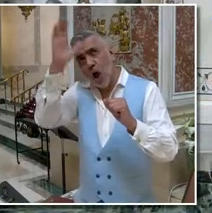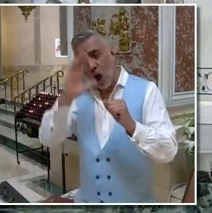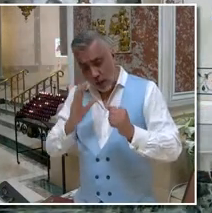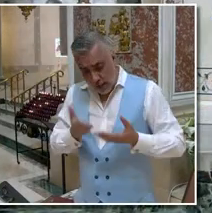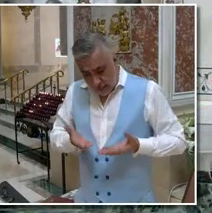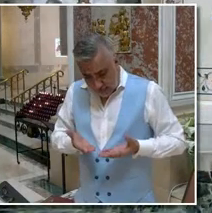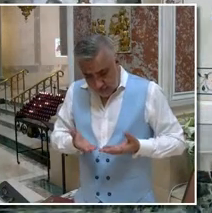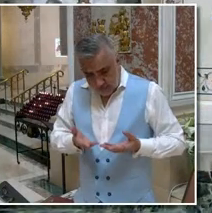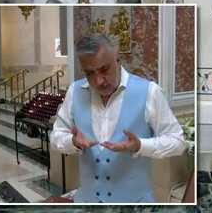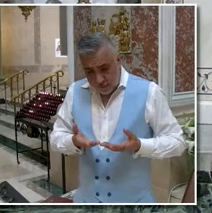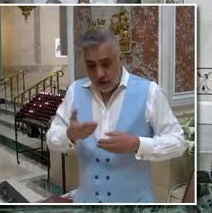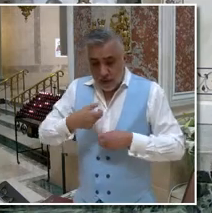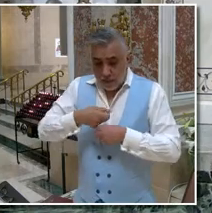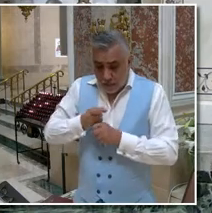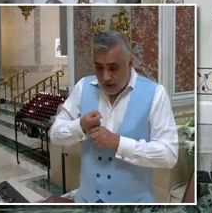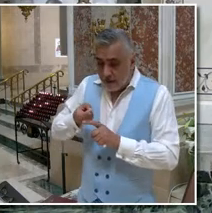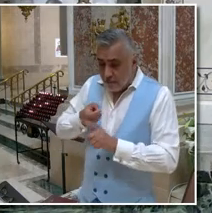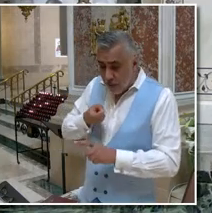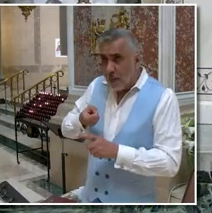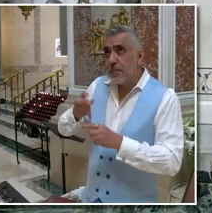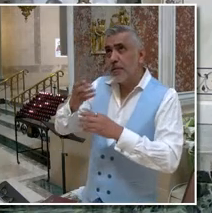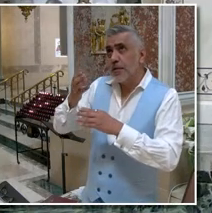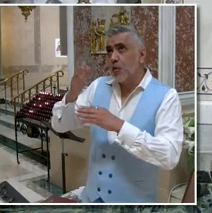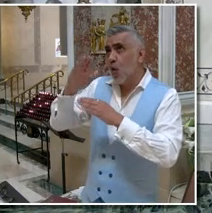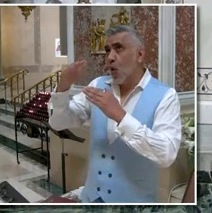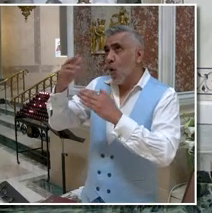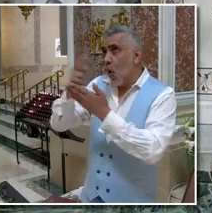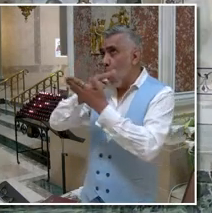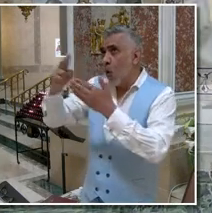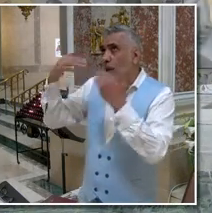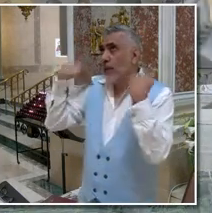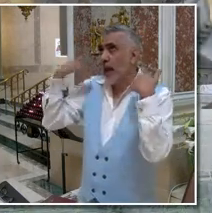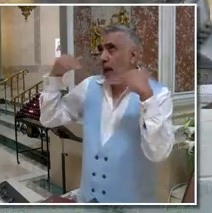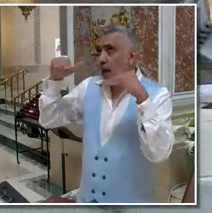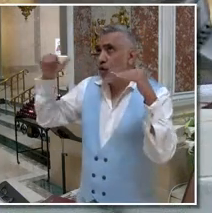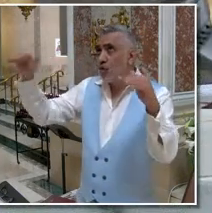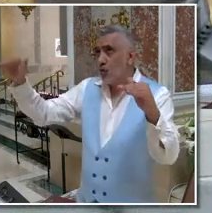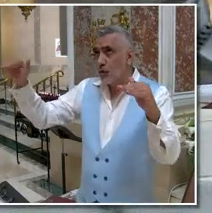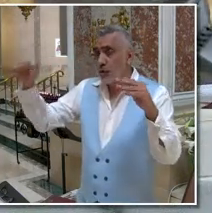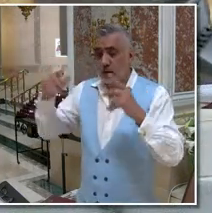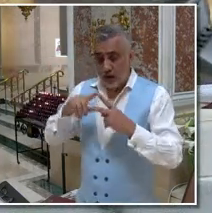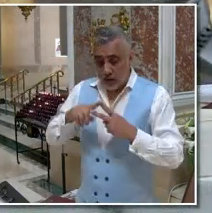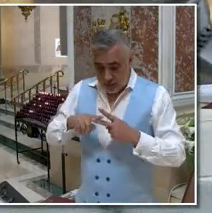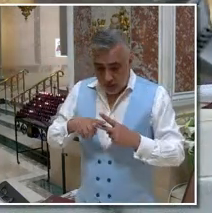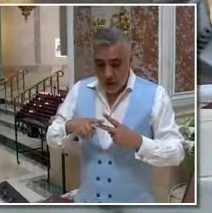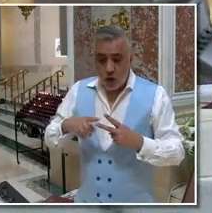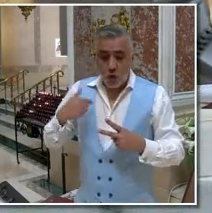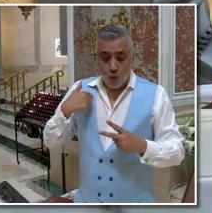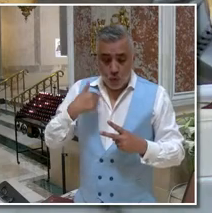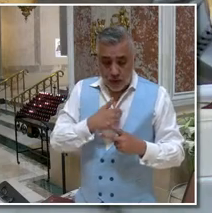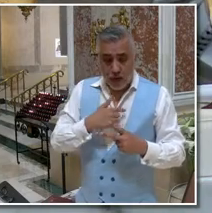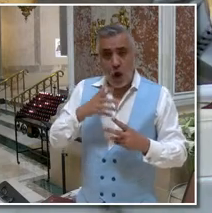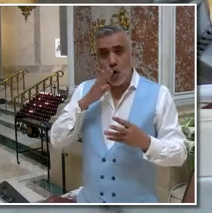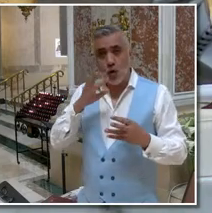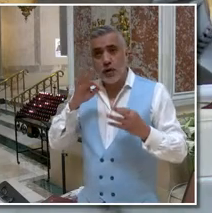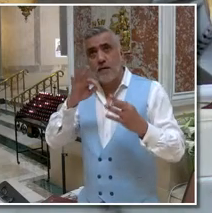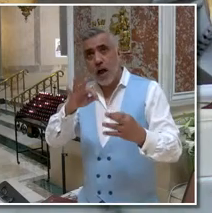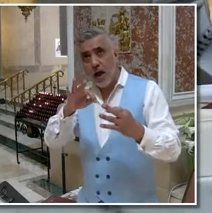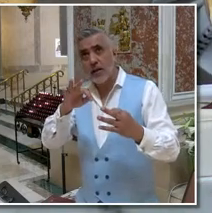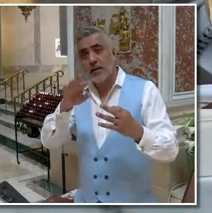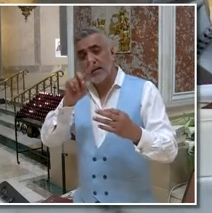be borne by the hands of your holy angel to your altar on high, in the sight of your divine